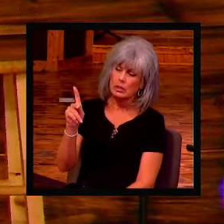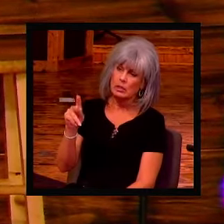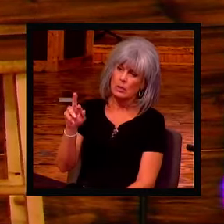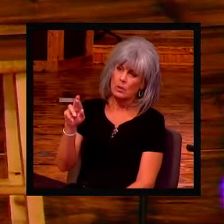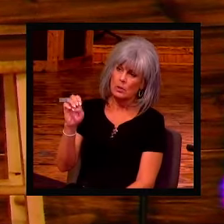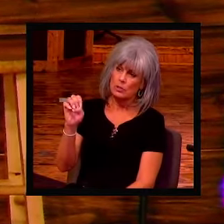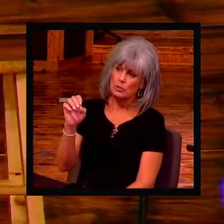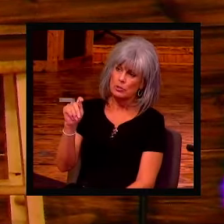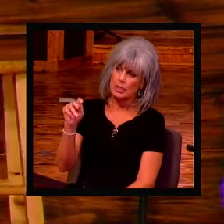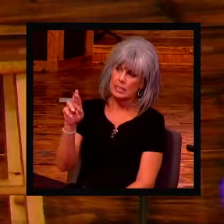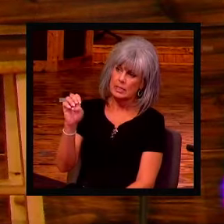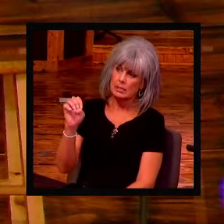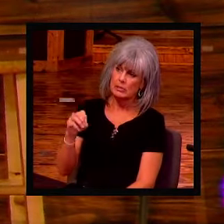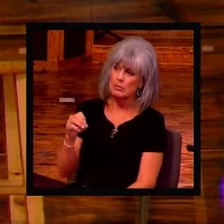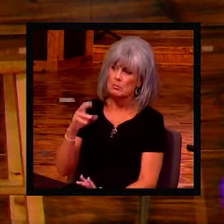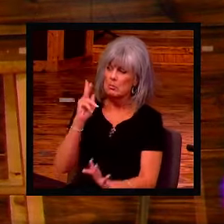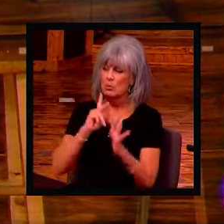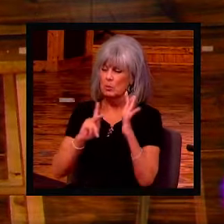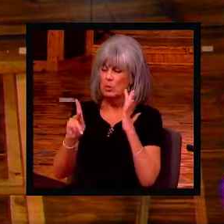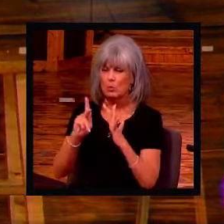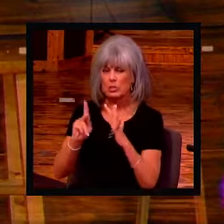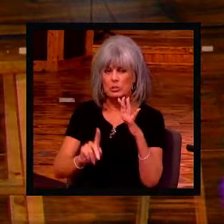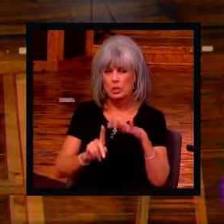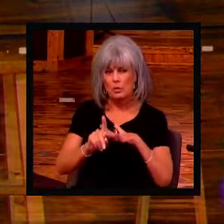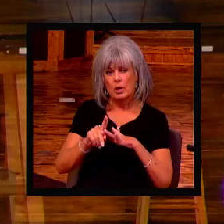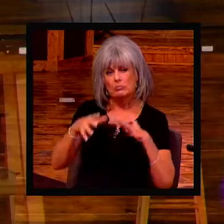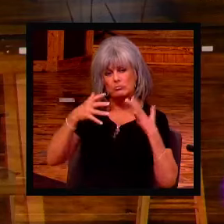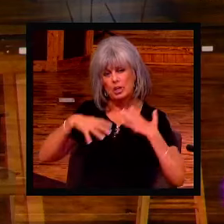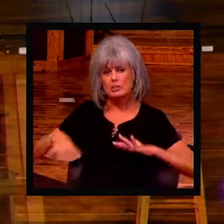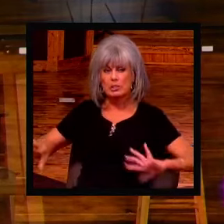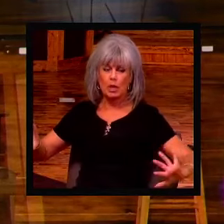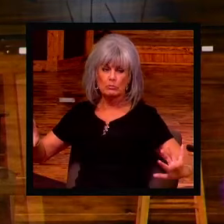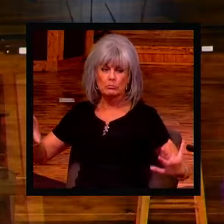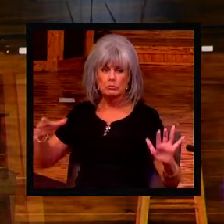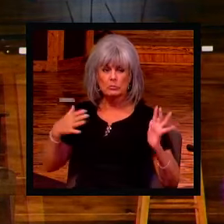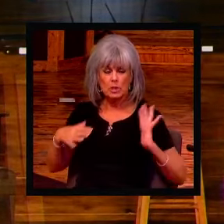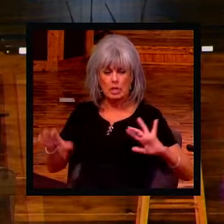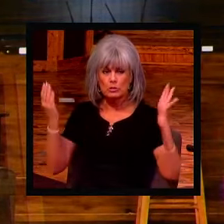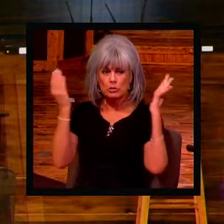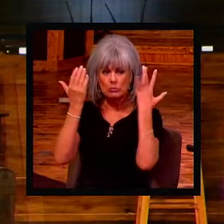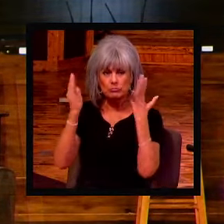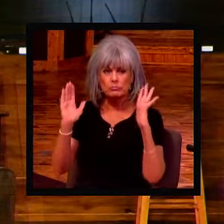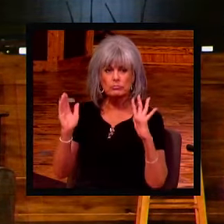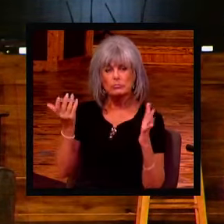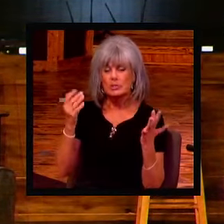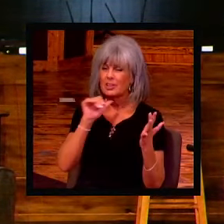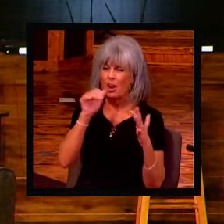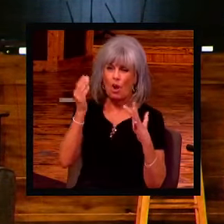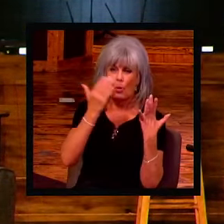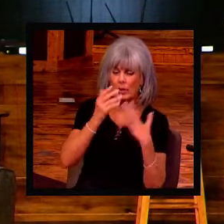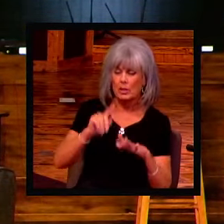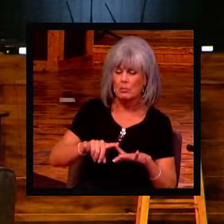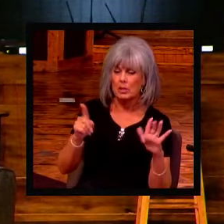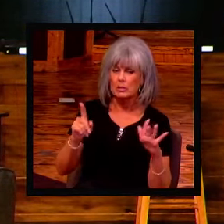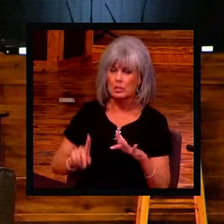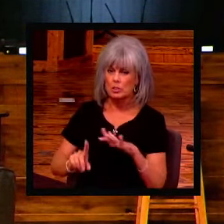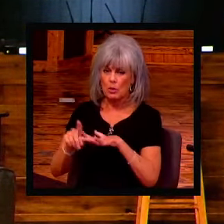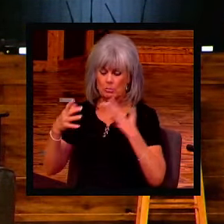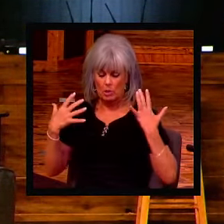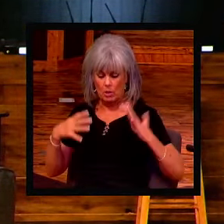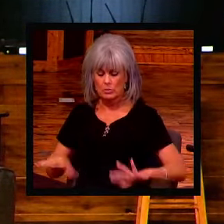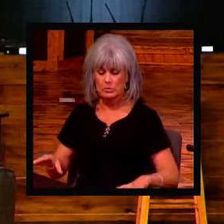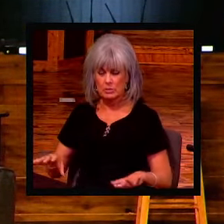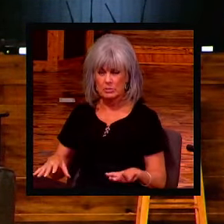would show up and they'd be all dressed up, and not just her, there's a couple other people inside the church that came up to me with different testimonies than her, but